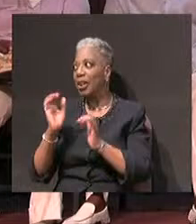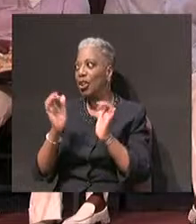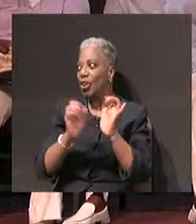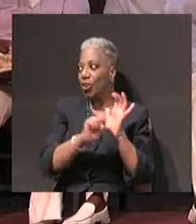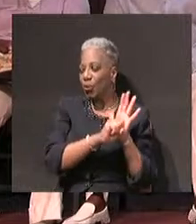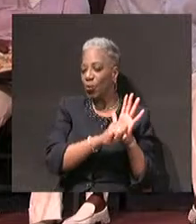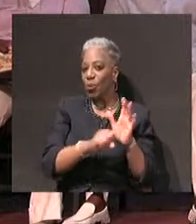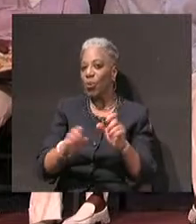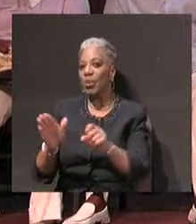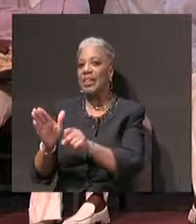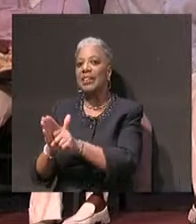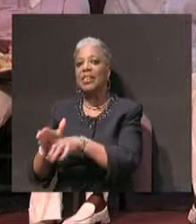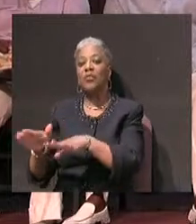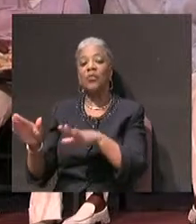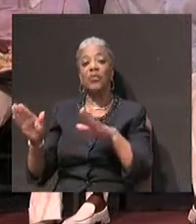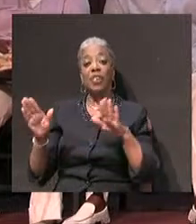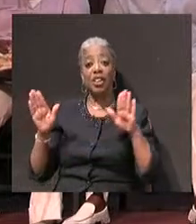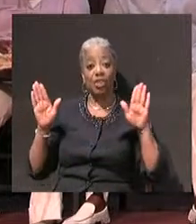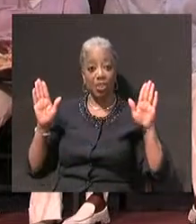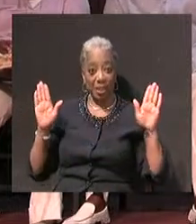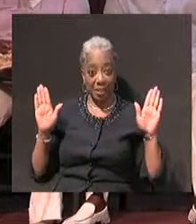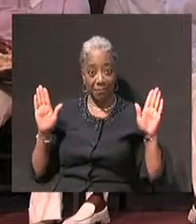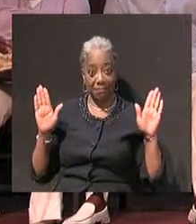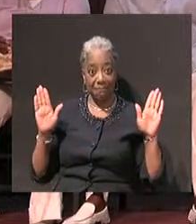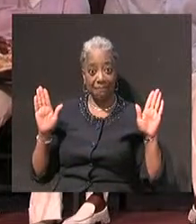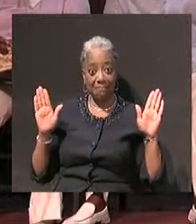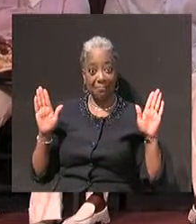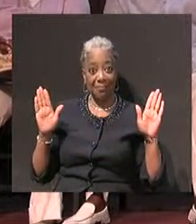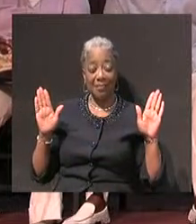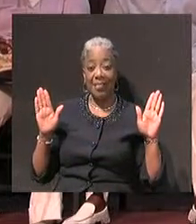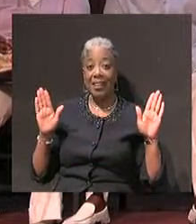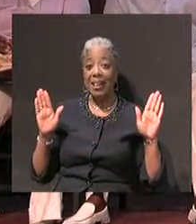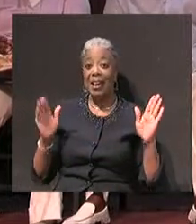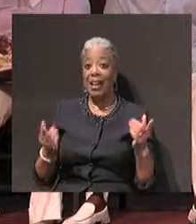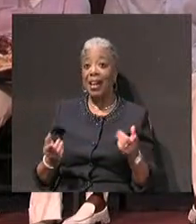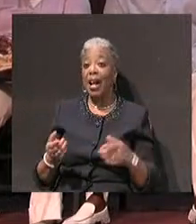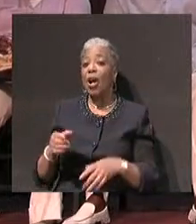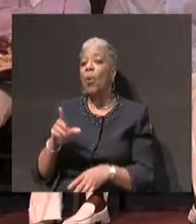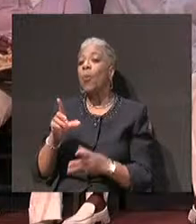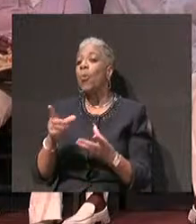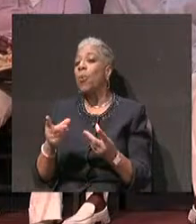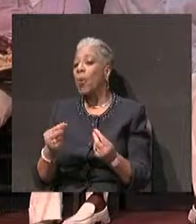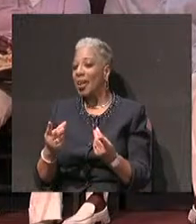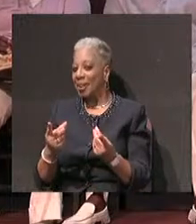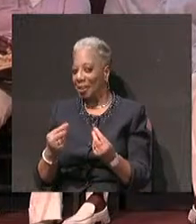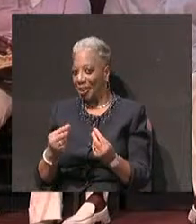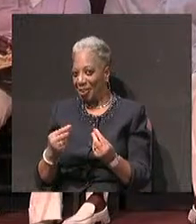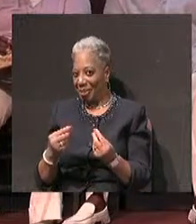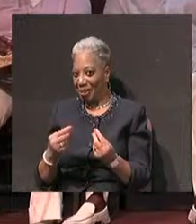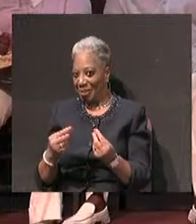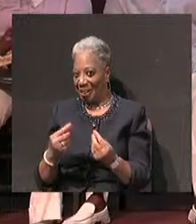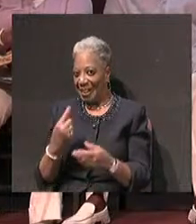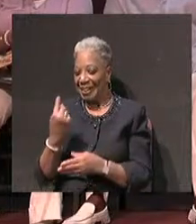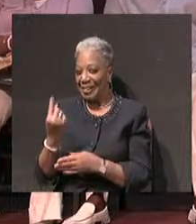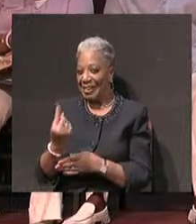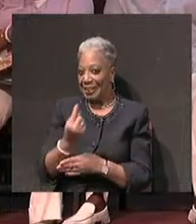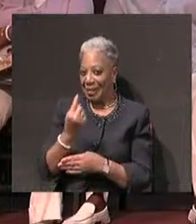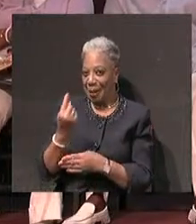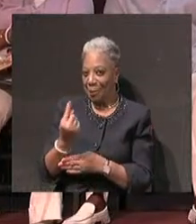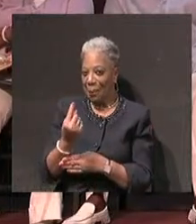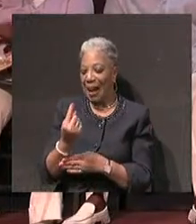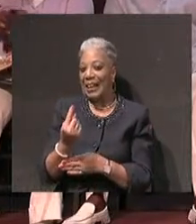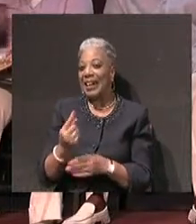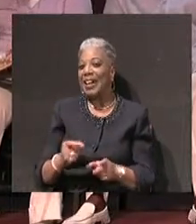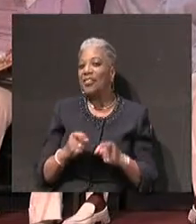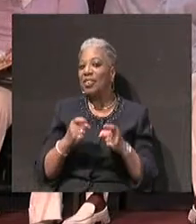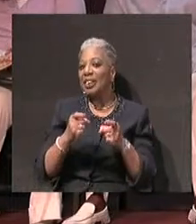okay, y'all ain't getting this. Let somebody put a crown of thorns on your head and pluck out your beard and beat you in the face and slap you, then put a spear in your